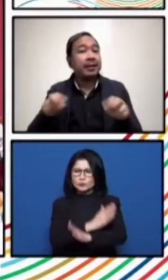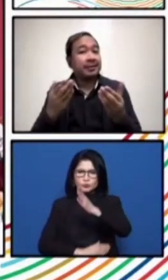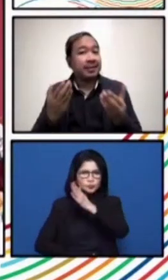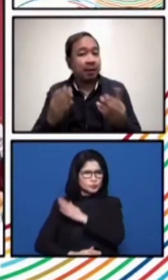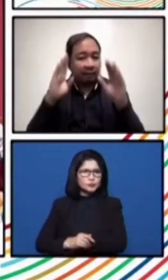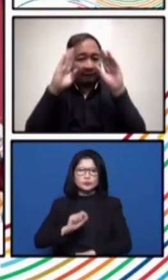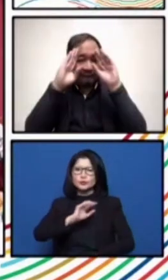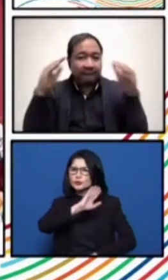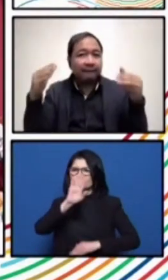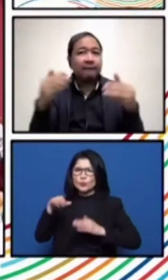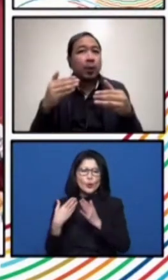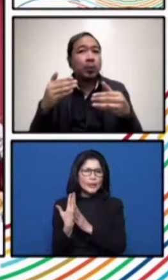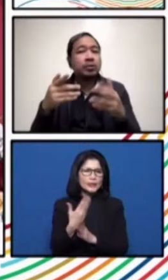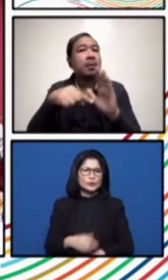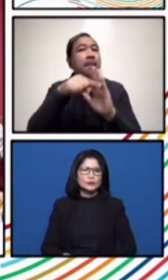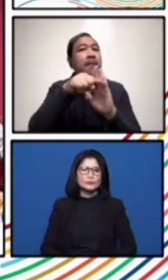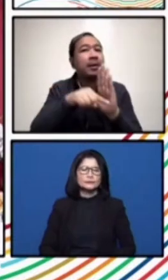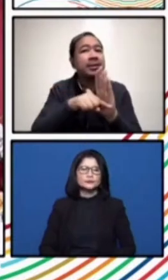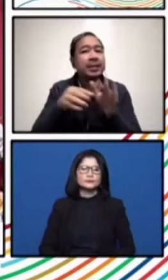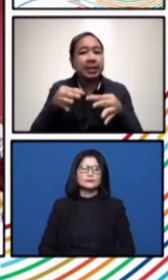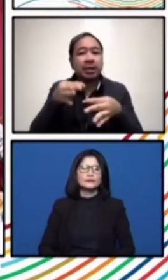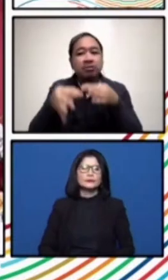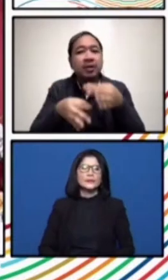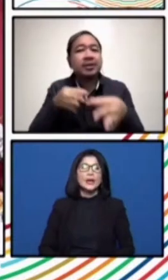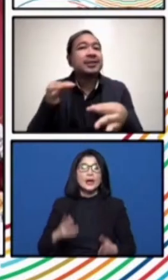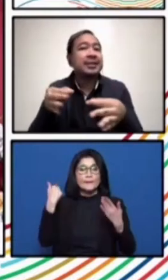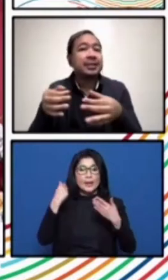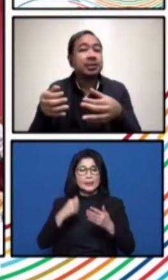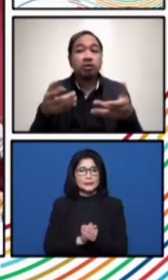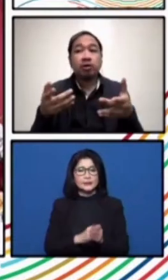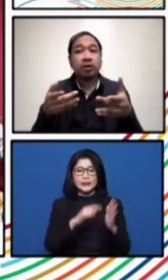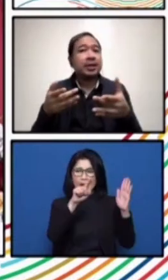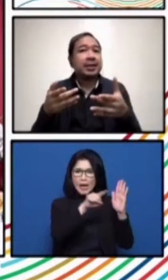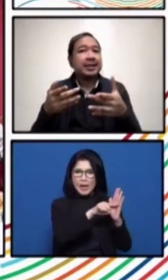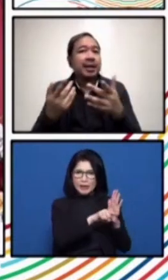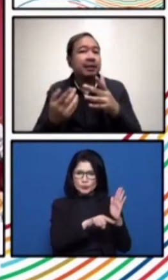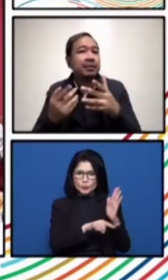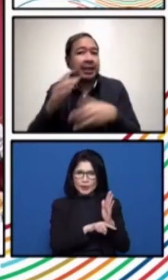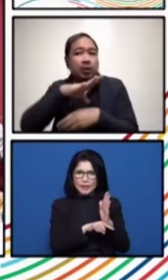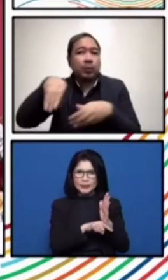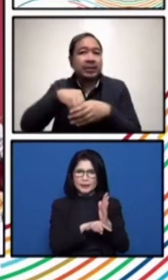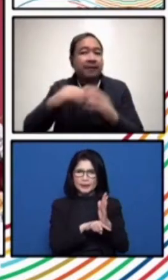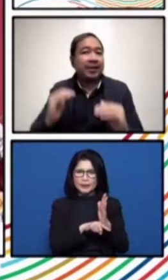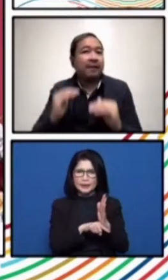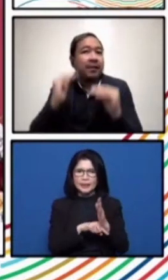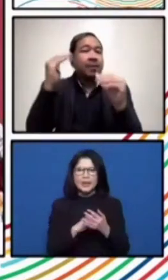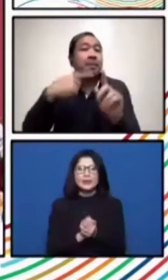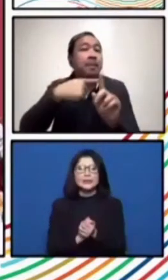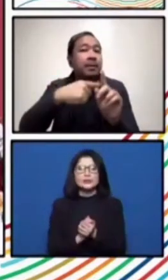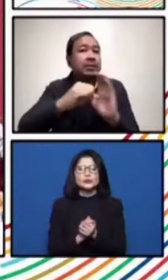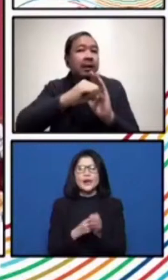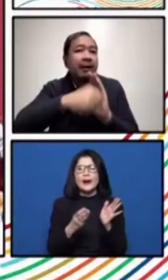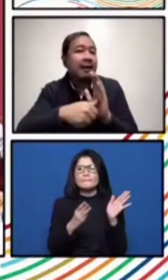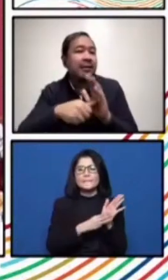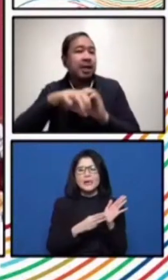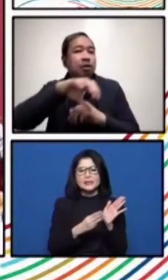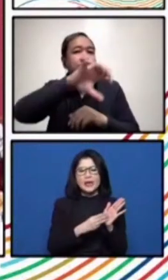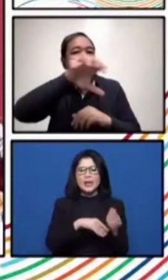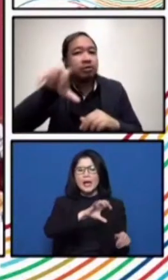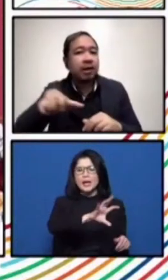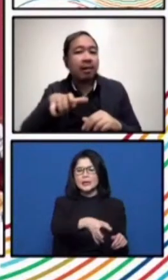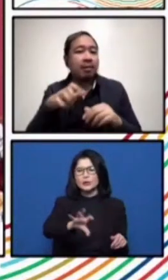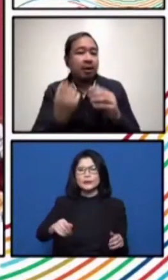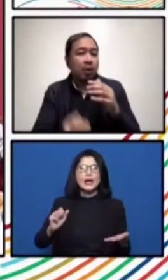policies and strategies for disability inclusive development and highlight emerging Regional issues and opportunities so with that very brief